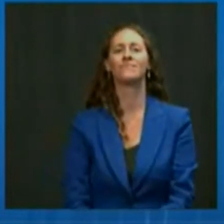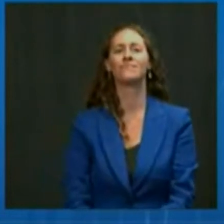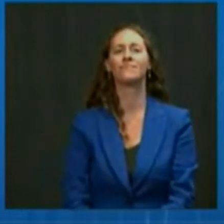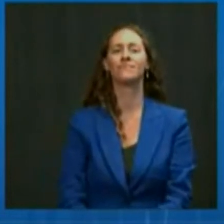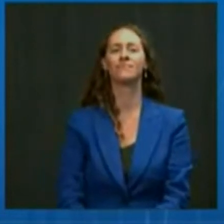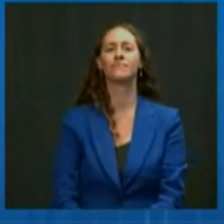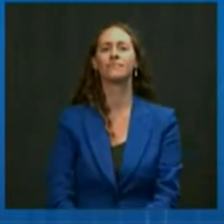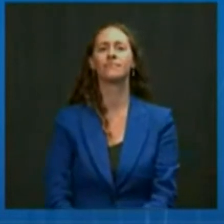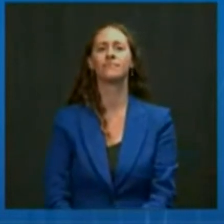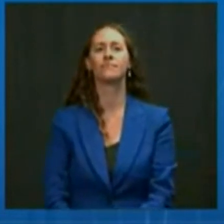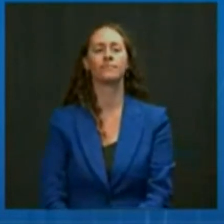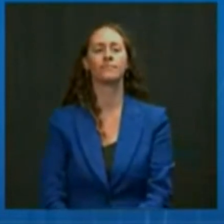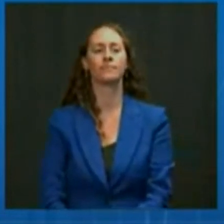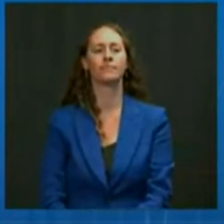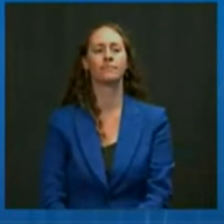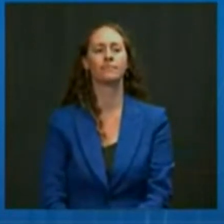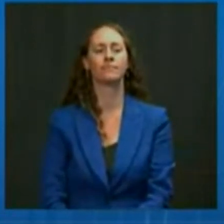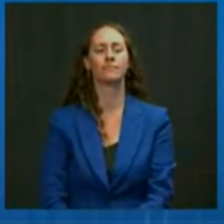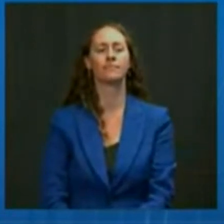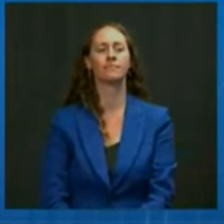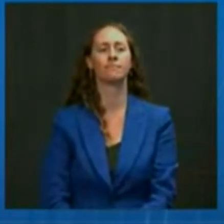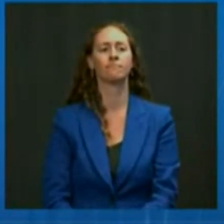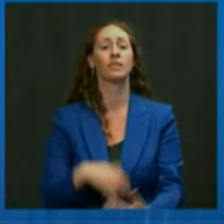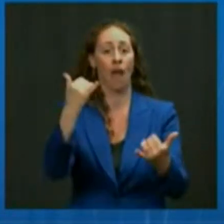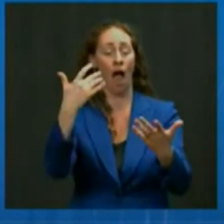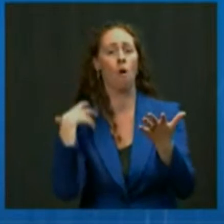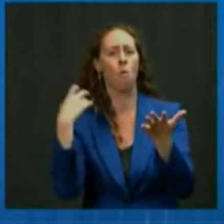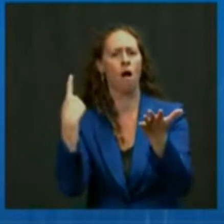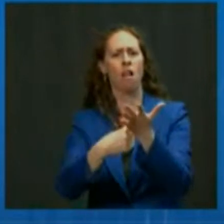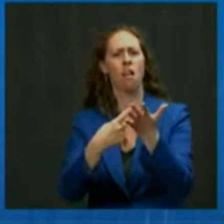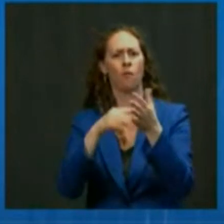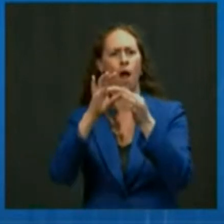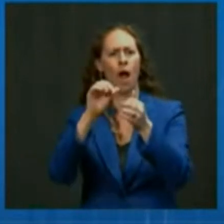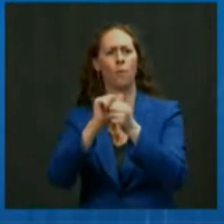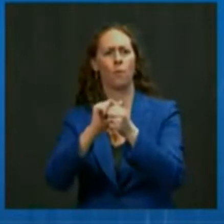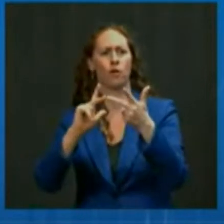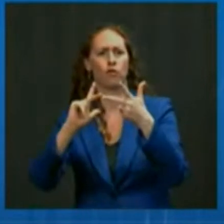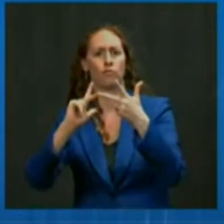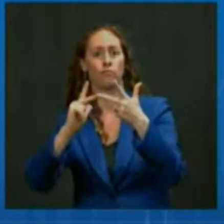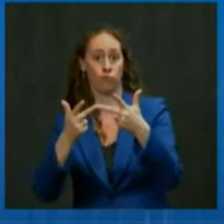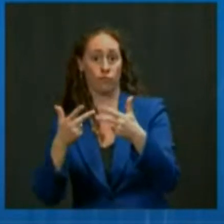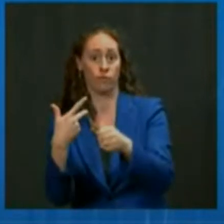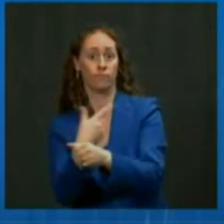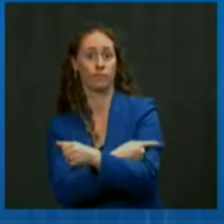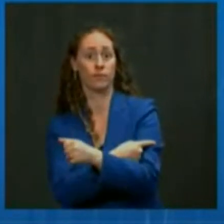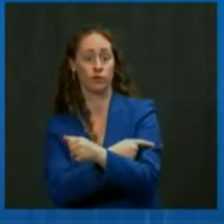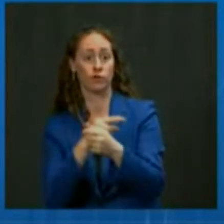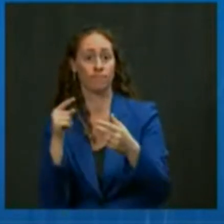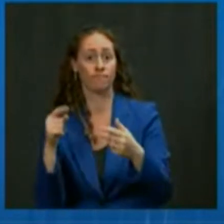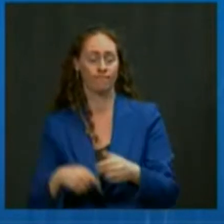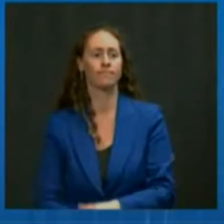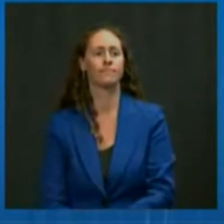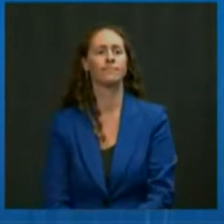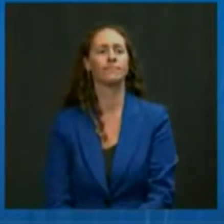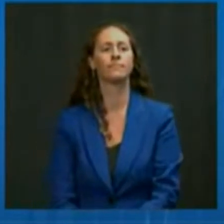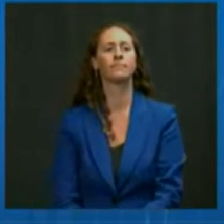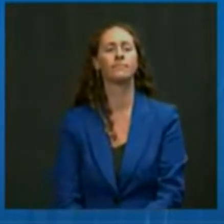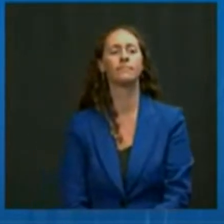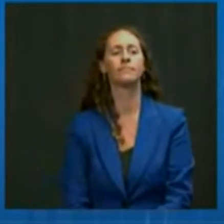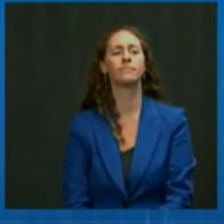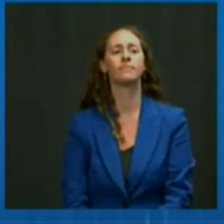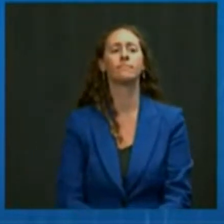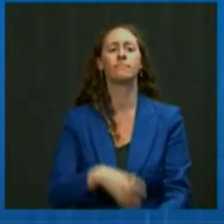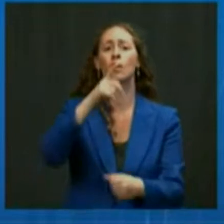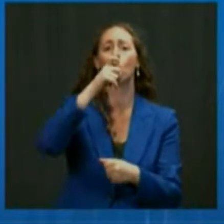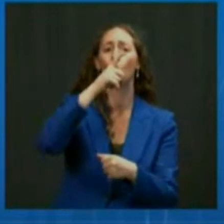to the booster. The booster mRNA immunization increases antibody titers by at least